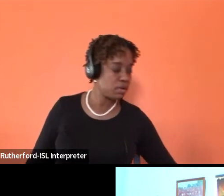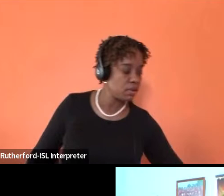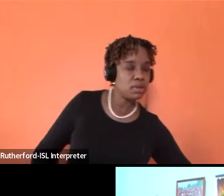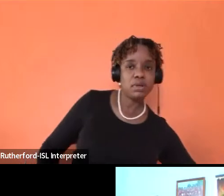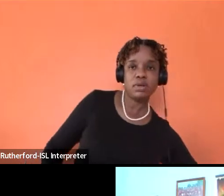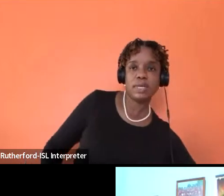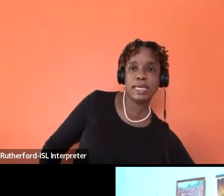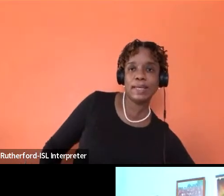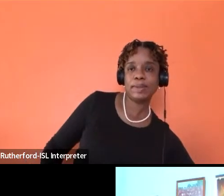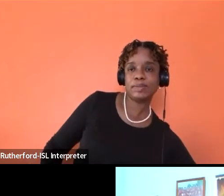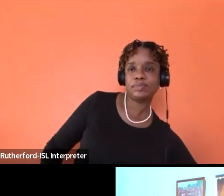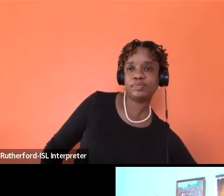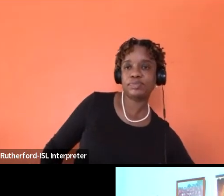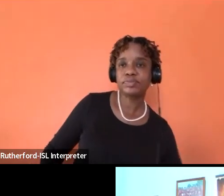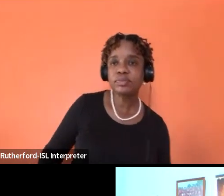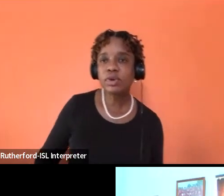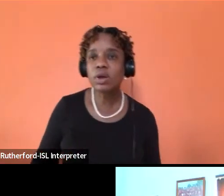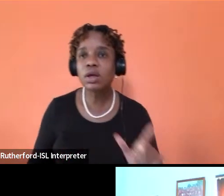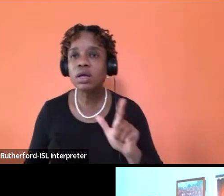Okay, it's okay.